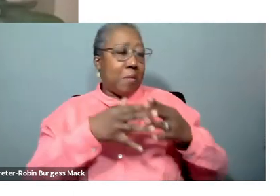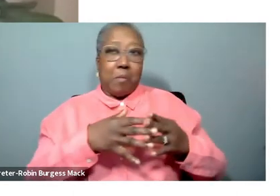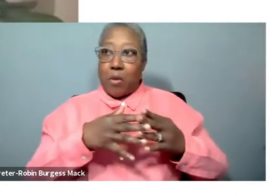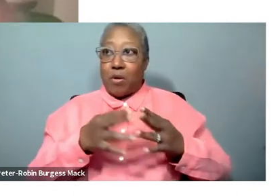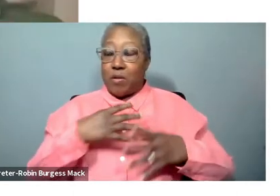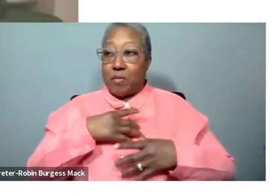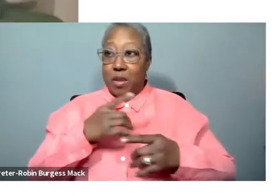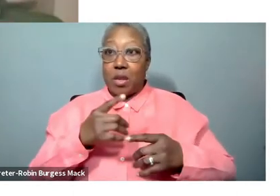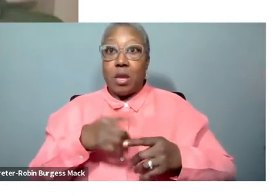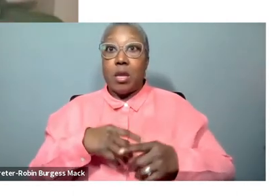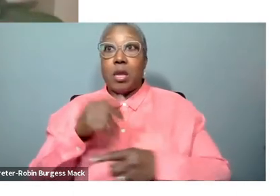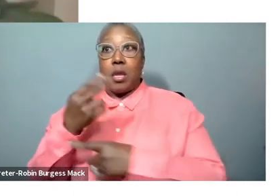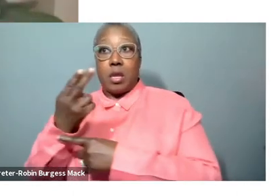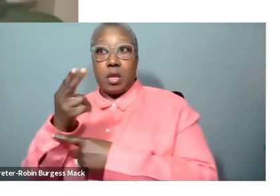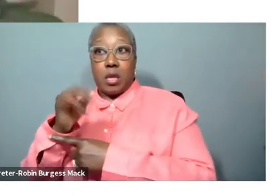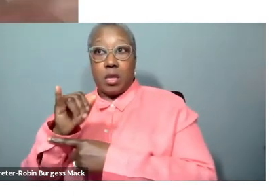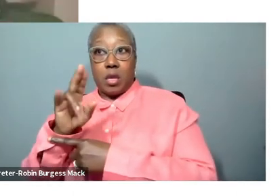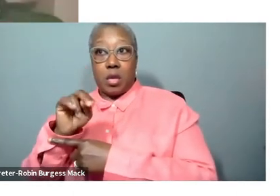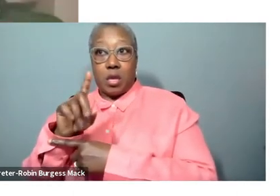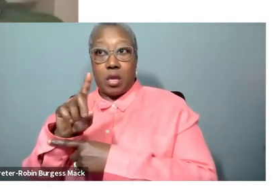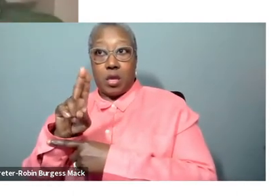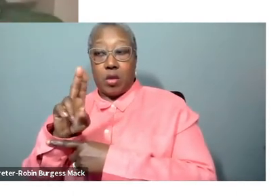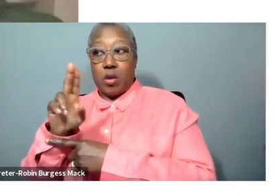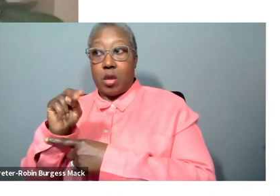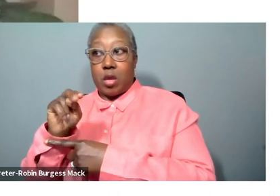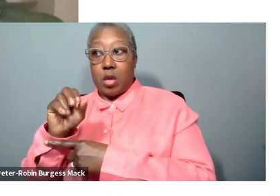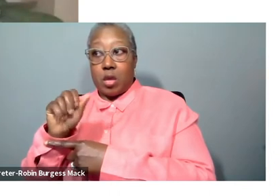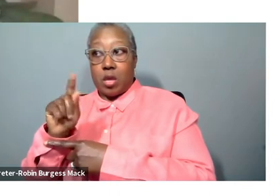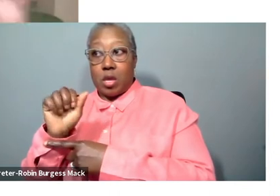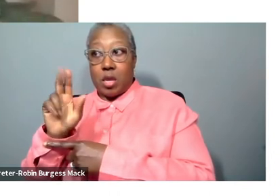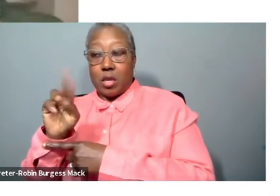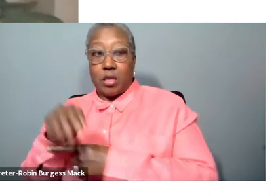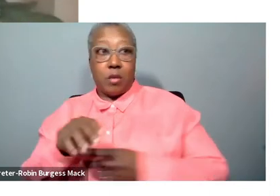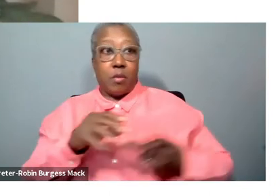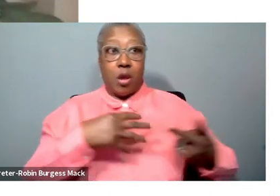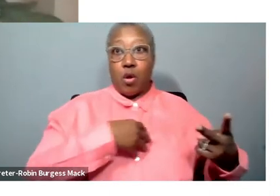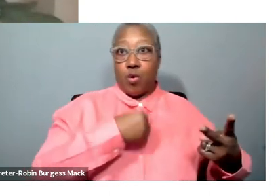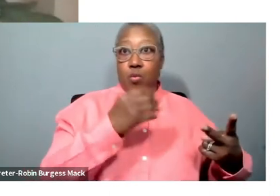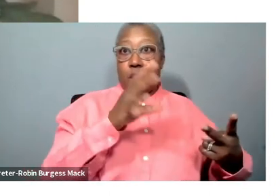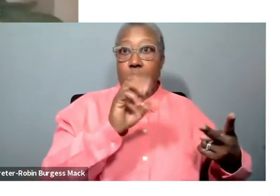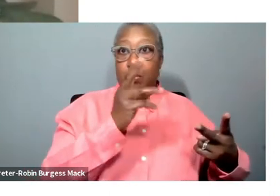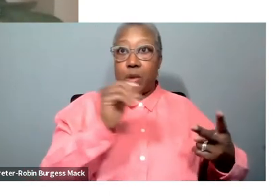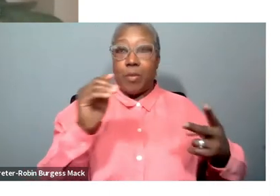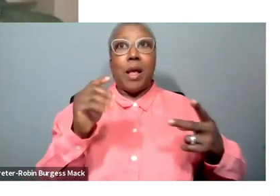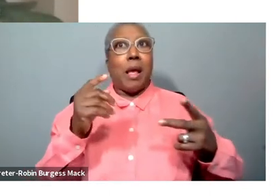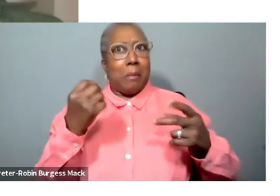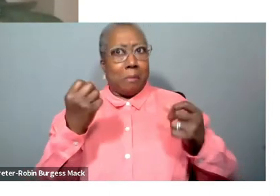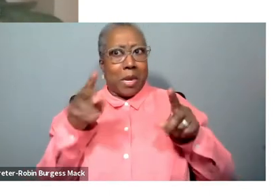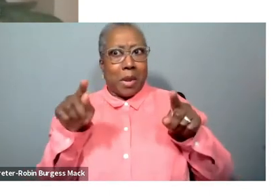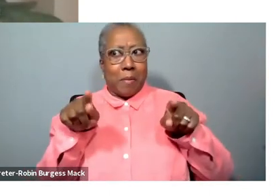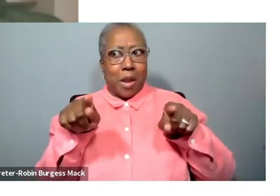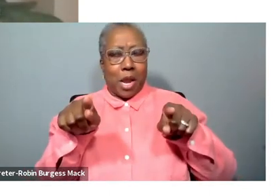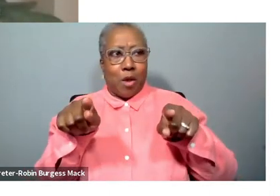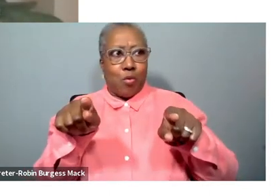similarities between Hindu nationalism and white supremacy. And the questions that the book asks about